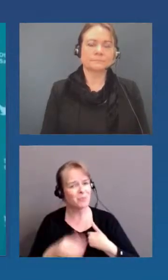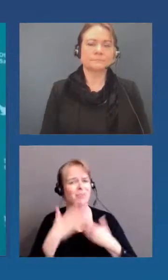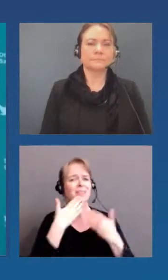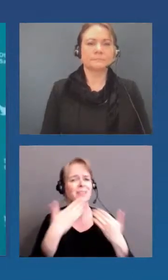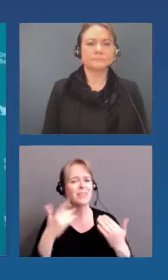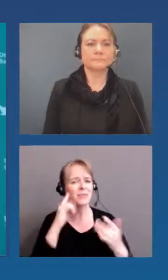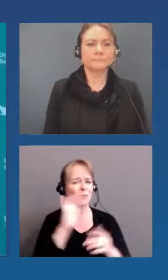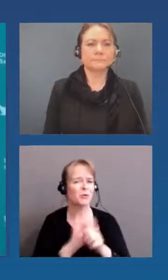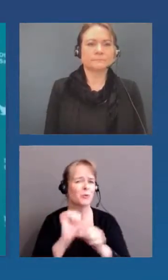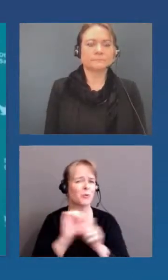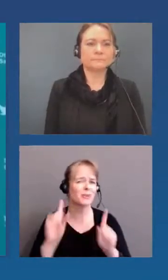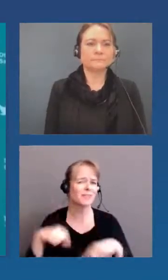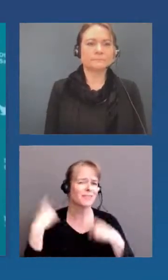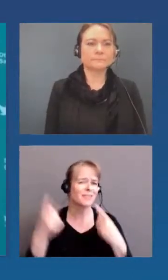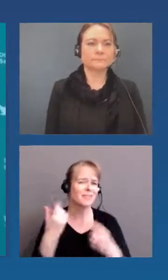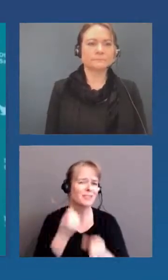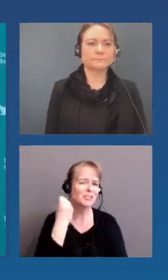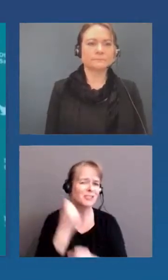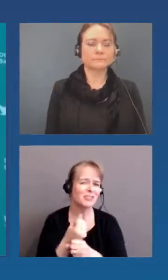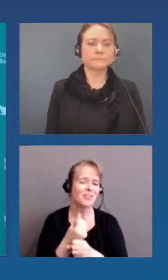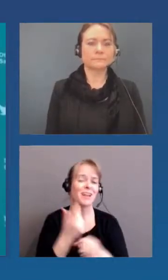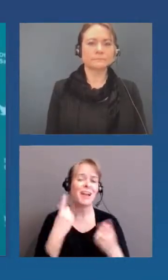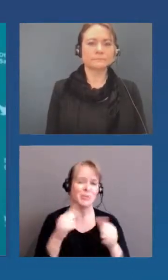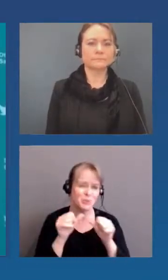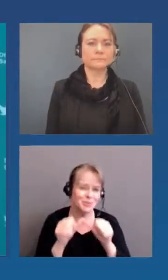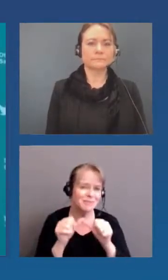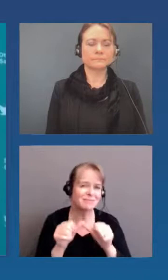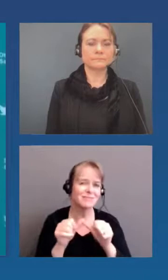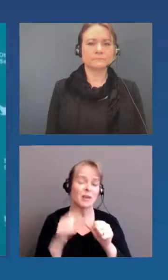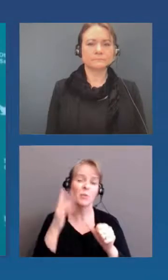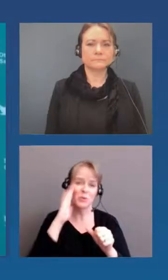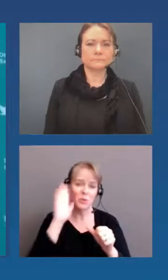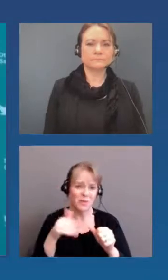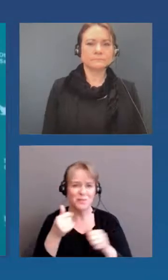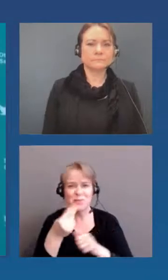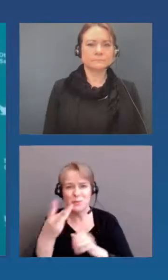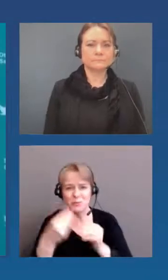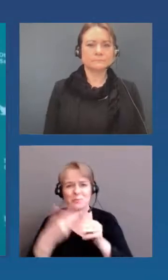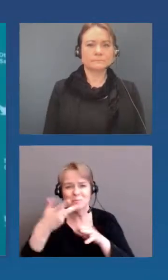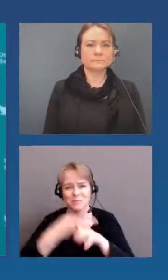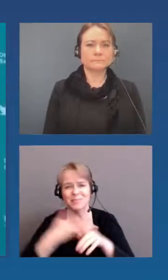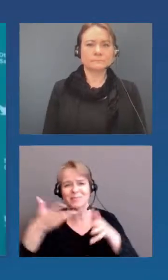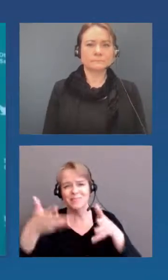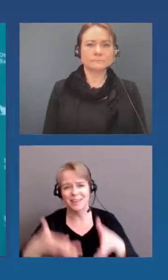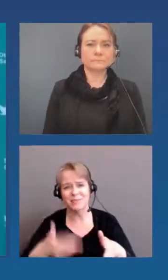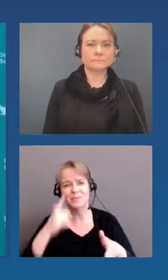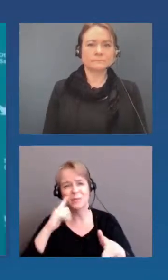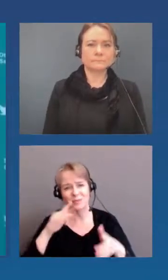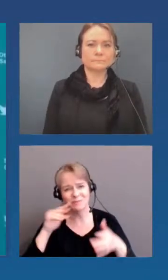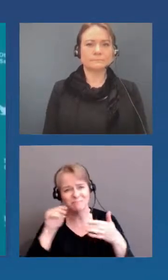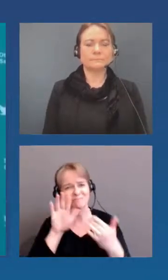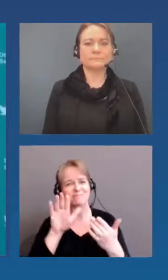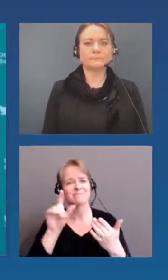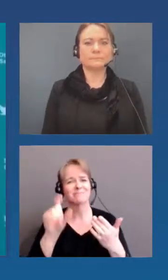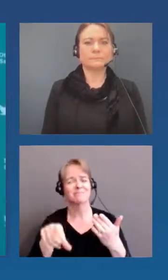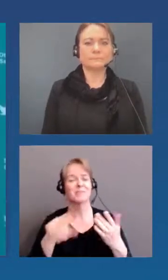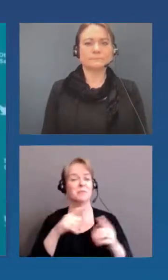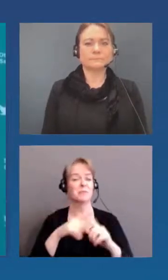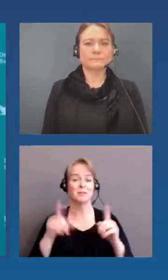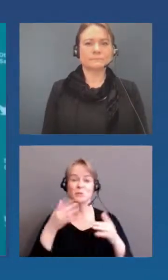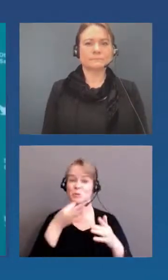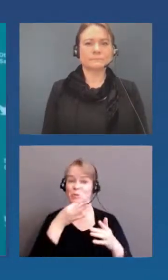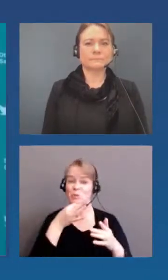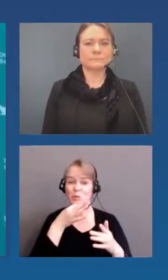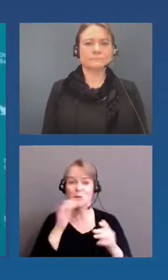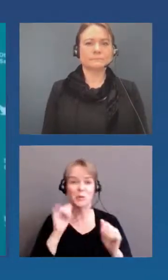do as we brace ourselves for a few more months of hard work and patience. Soon this pandemic will be behind us, and until